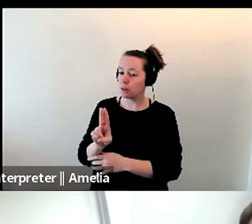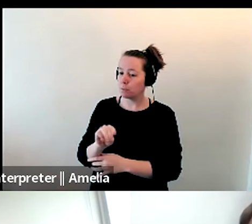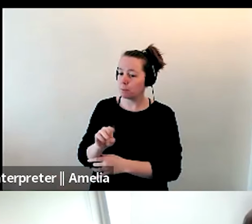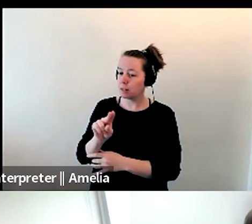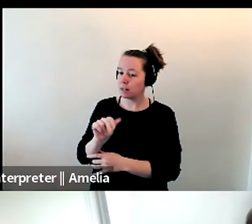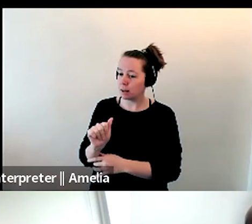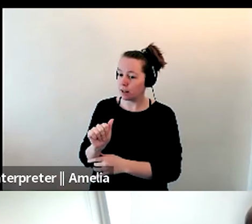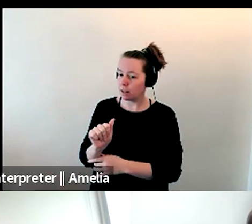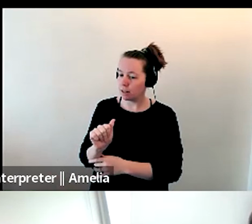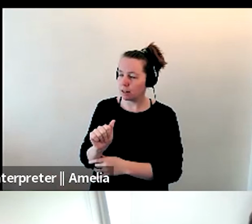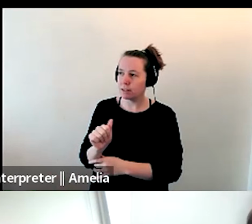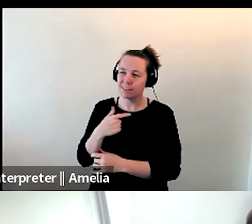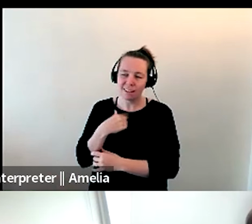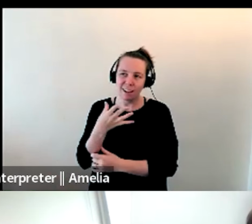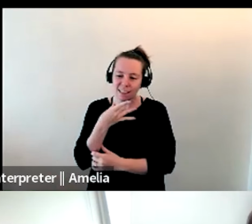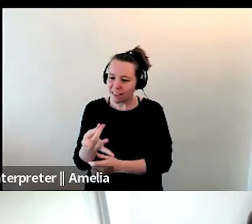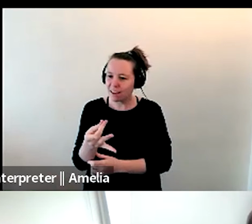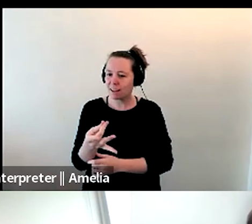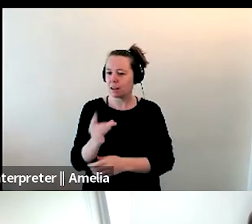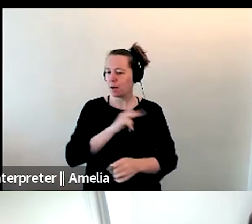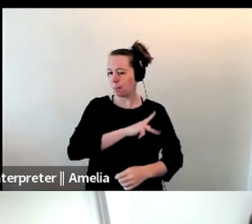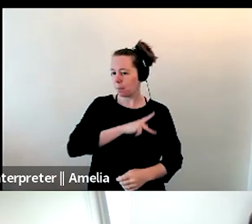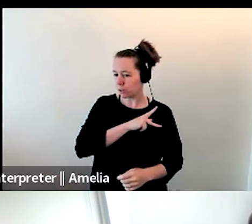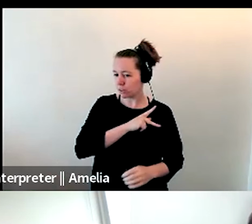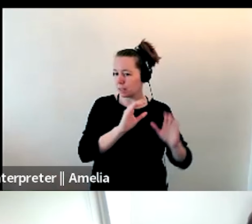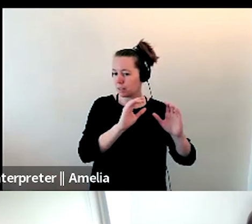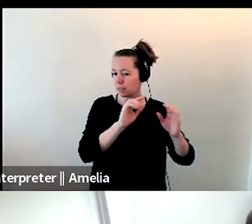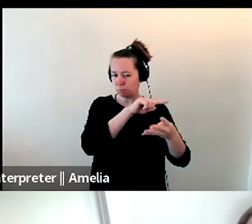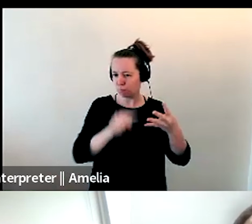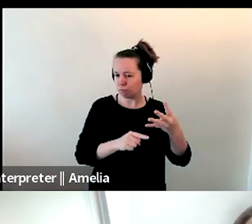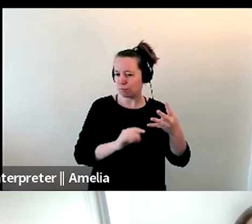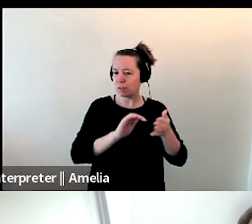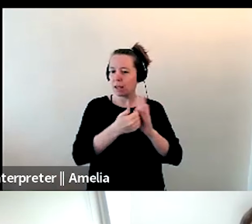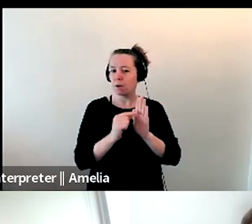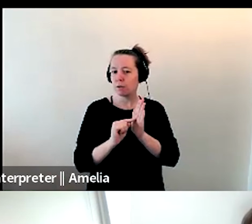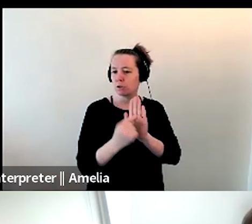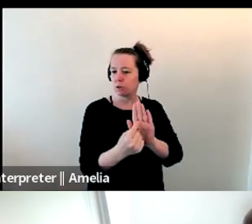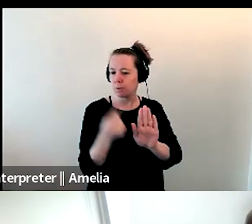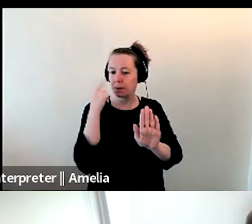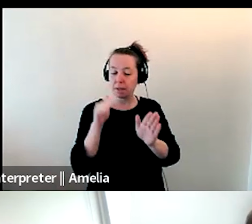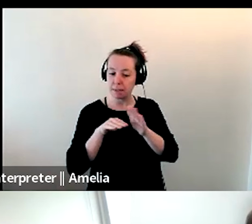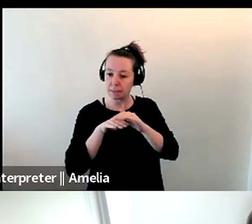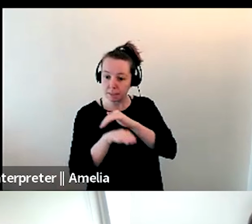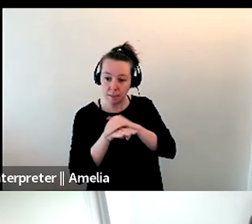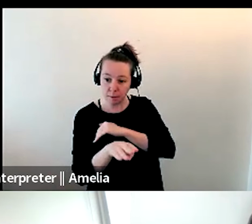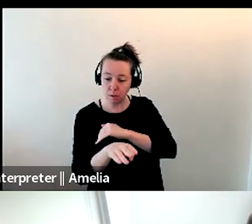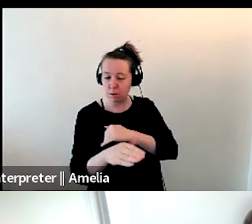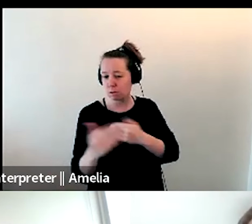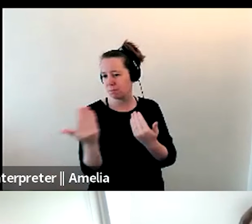they portray the personalities, the 4 personalities, and I think it is accessible, easy to read,